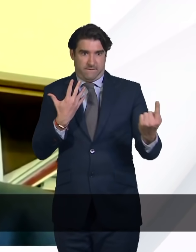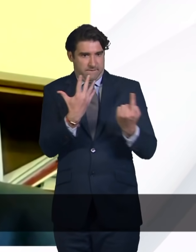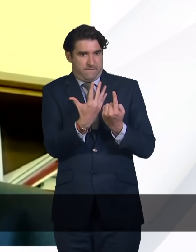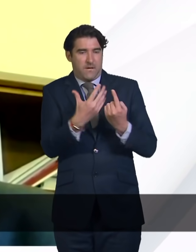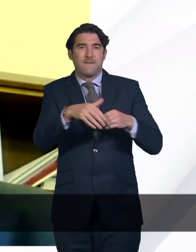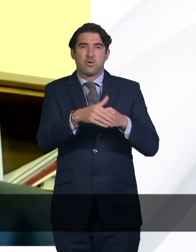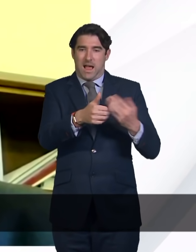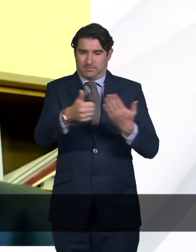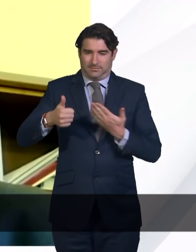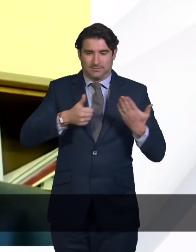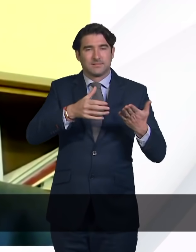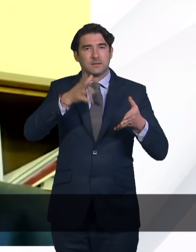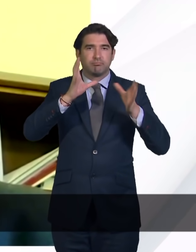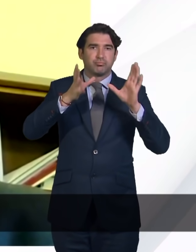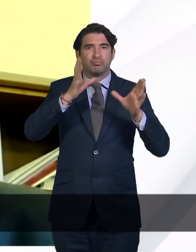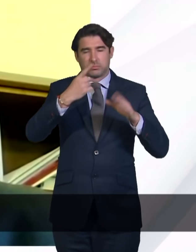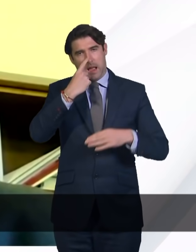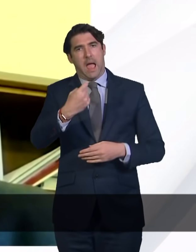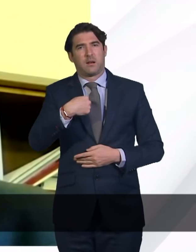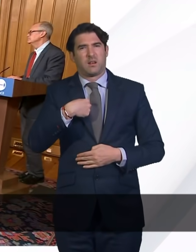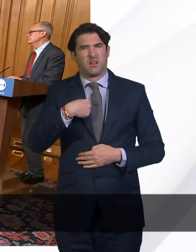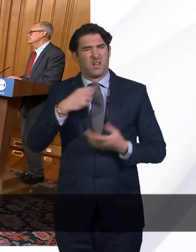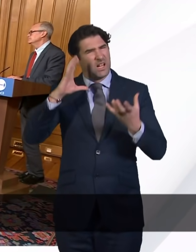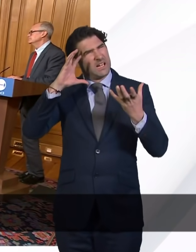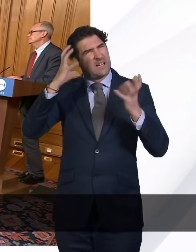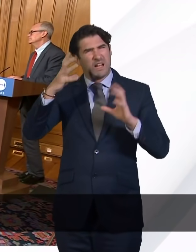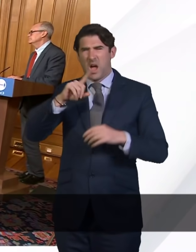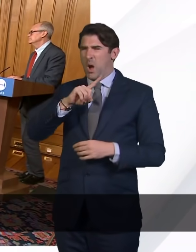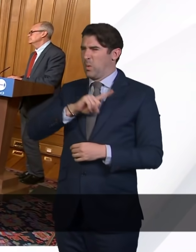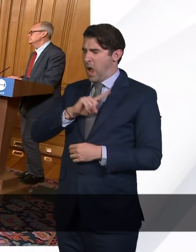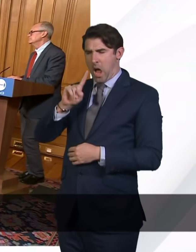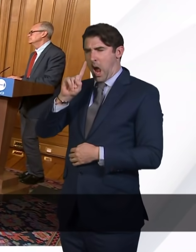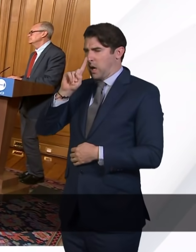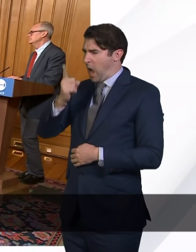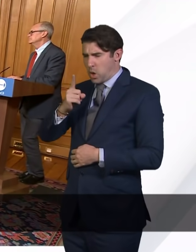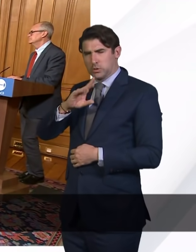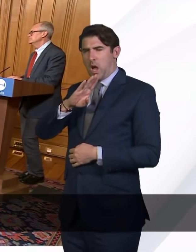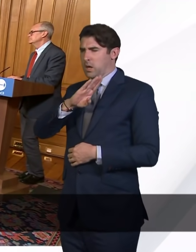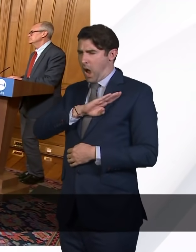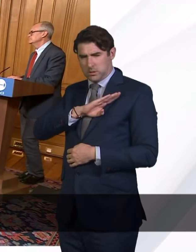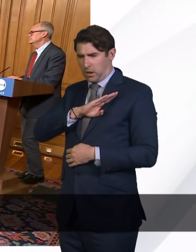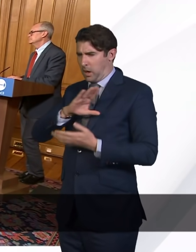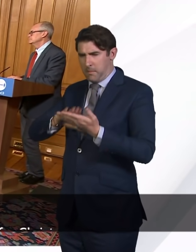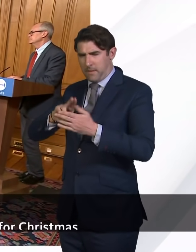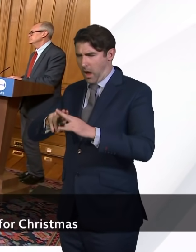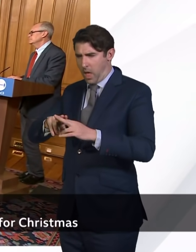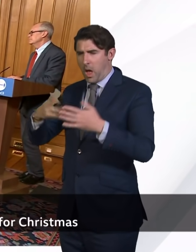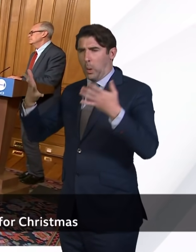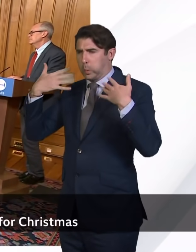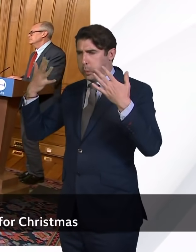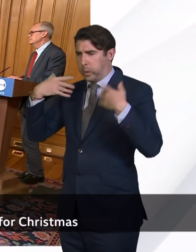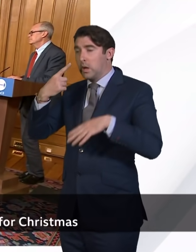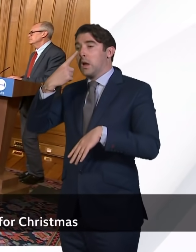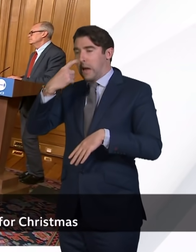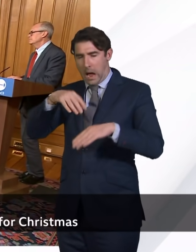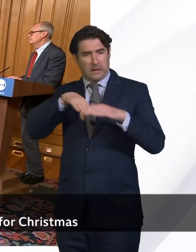struggling to understand and enforce these rules in the North East? Also, if I may, in addition, can I ask you, have you